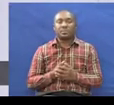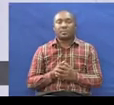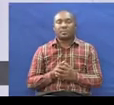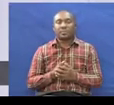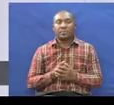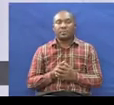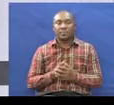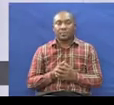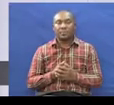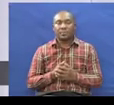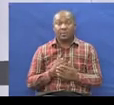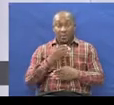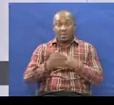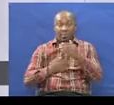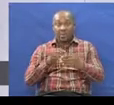taking